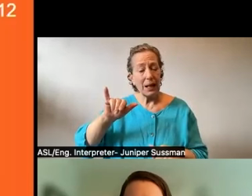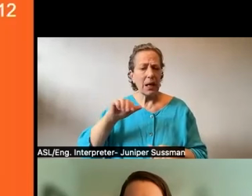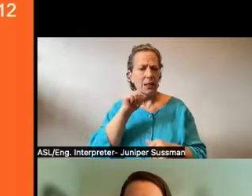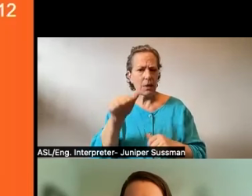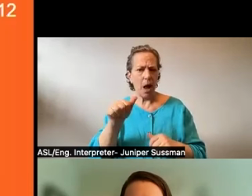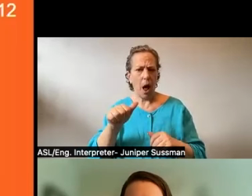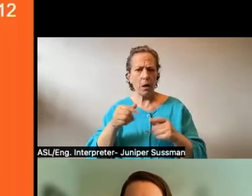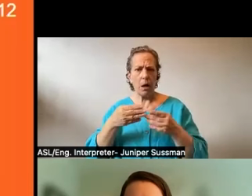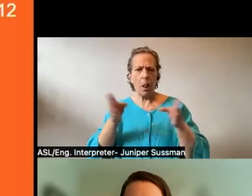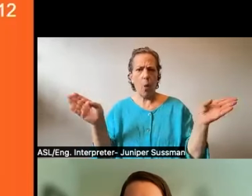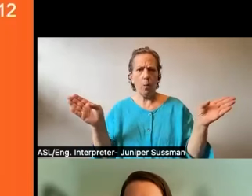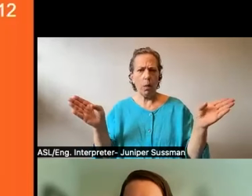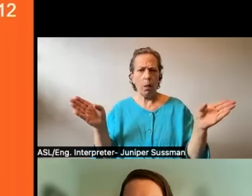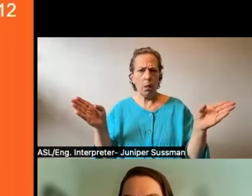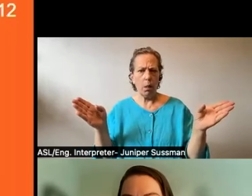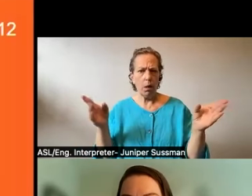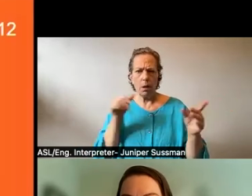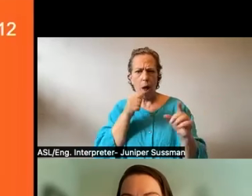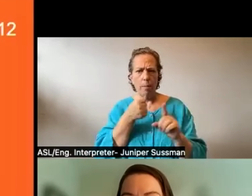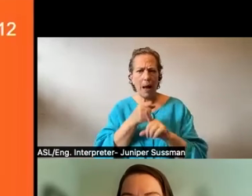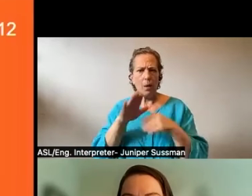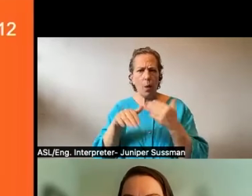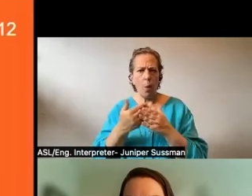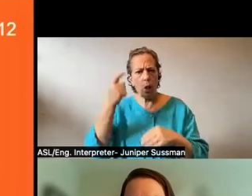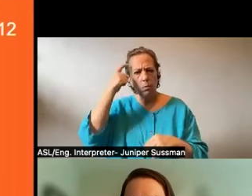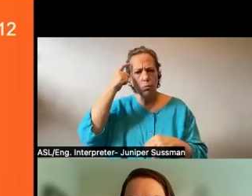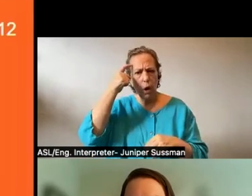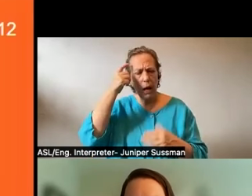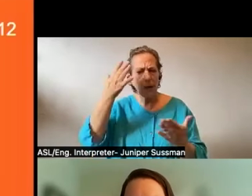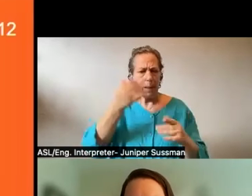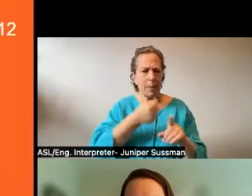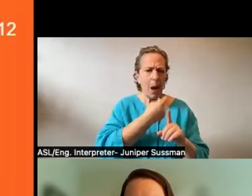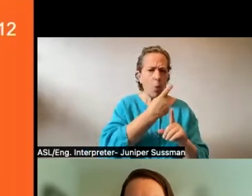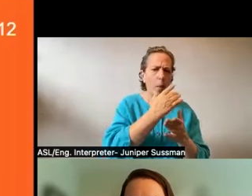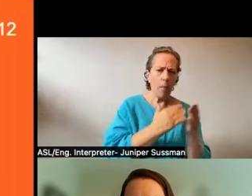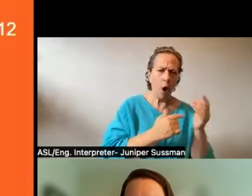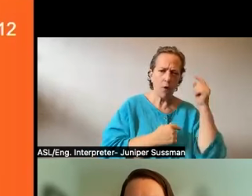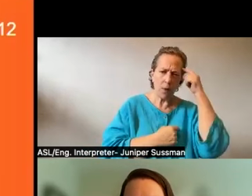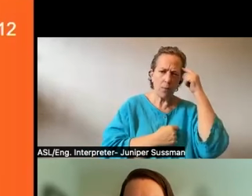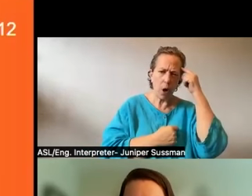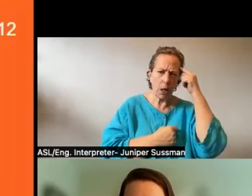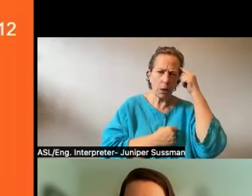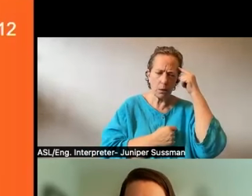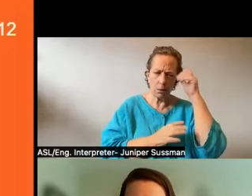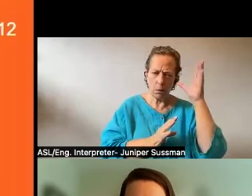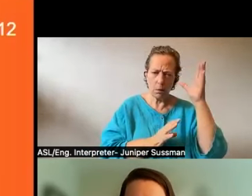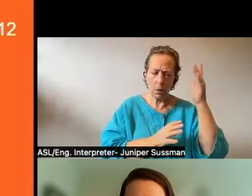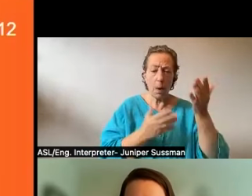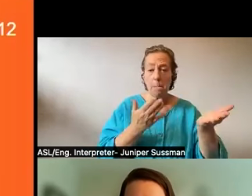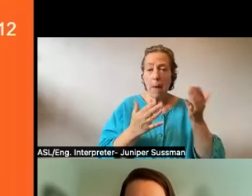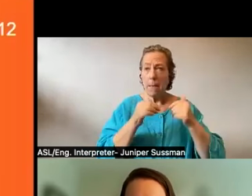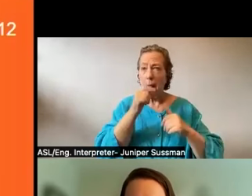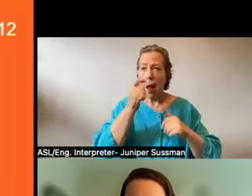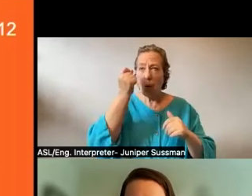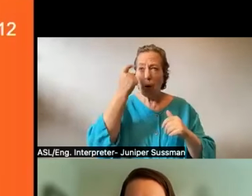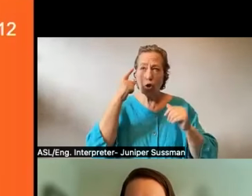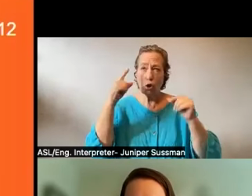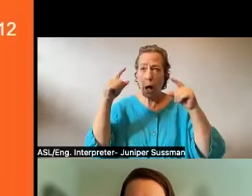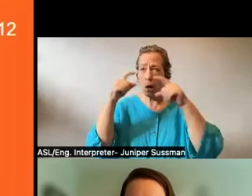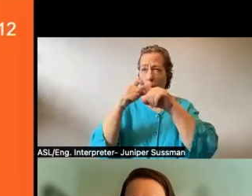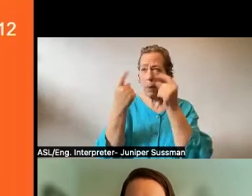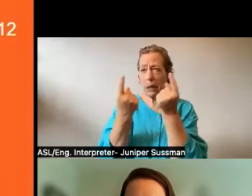has memory problems doesn't mean they can't make certain decisions. They might not understand very complex things